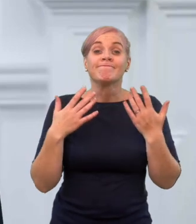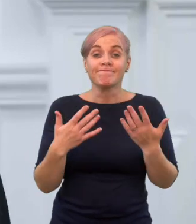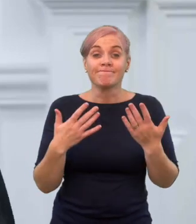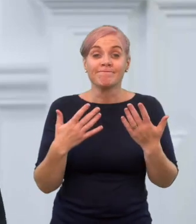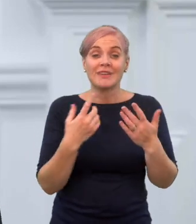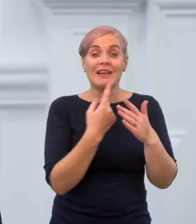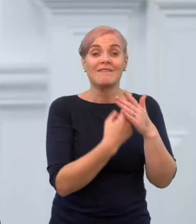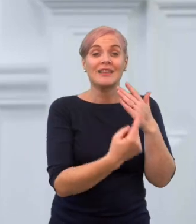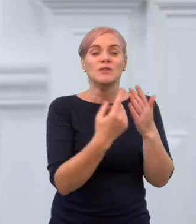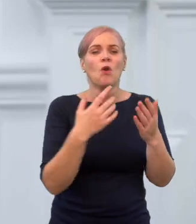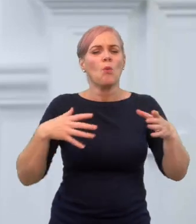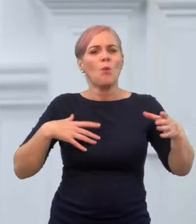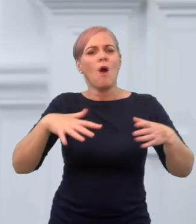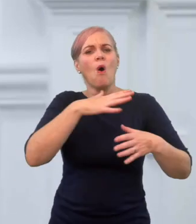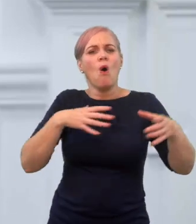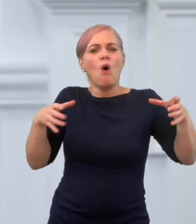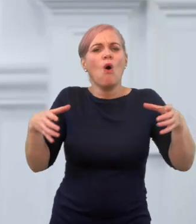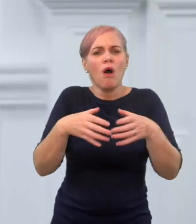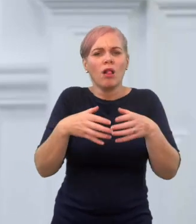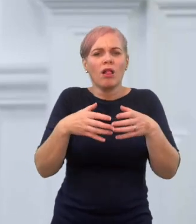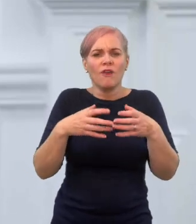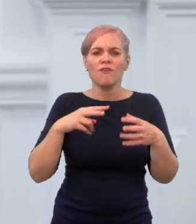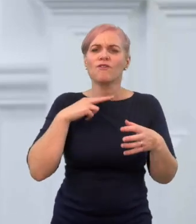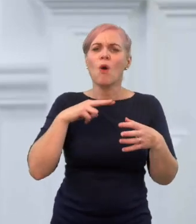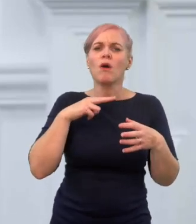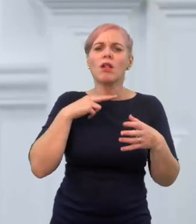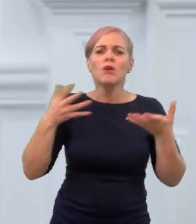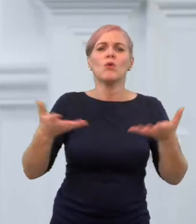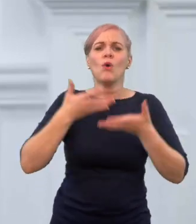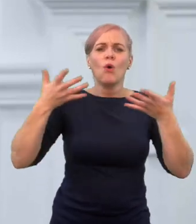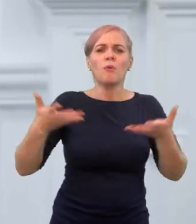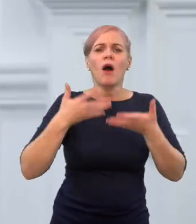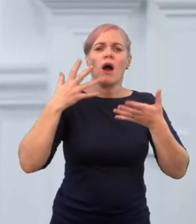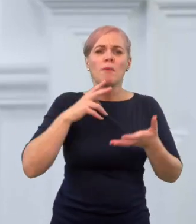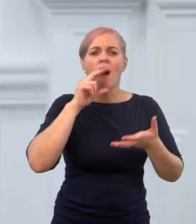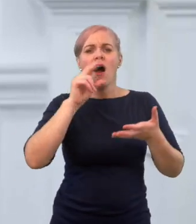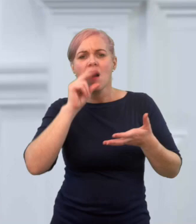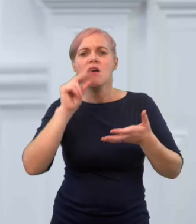Yes, so individually, I mean, we all do actually collectively, you know, we watch,